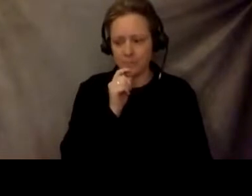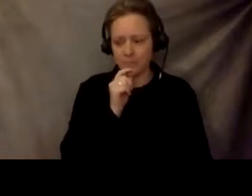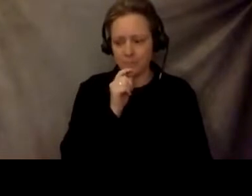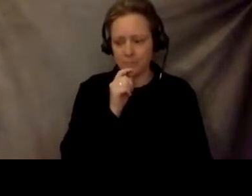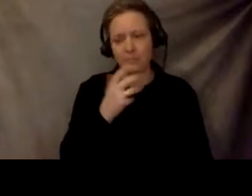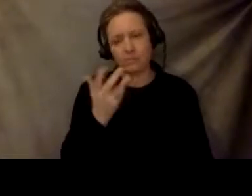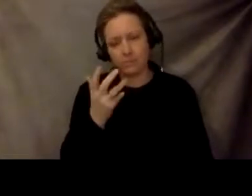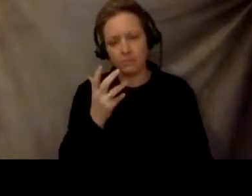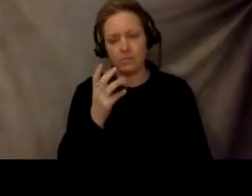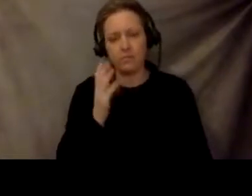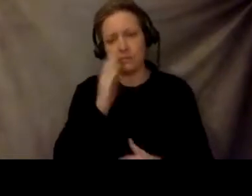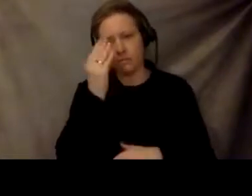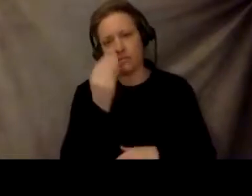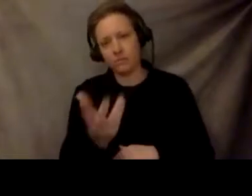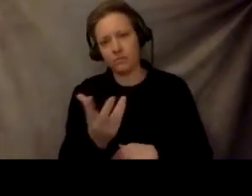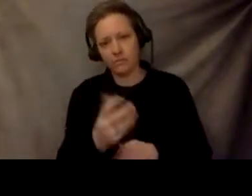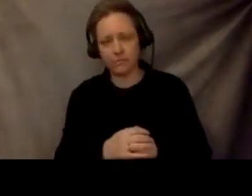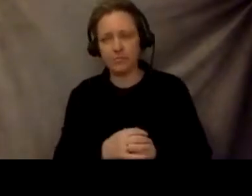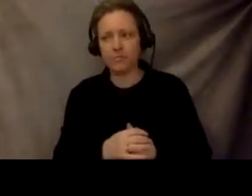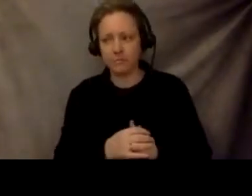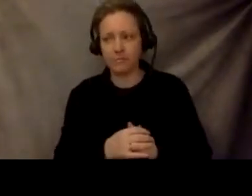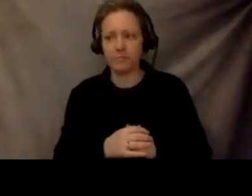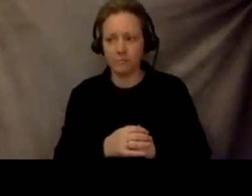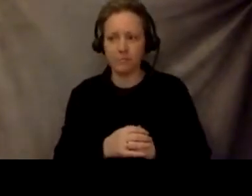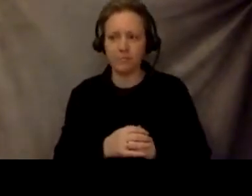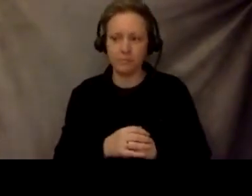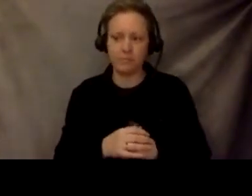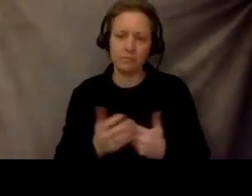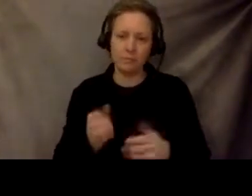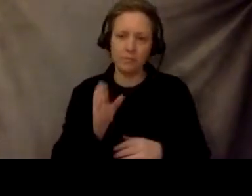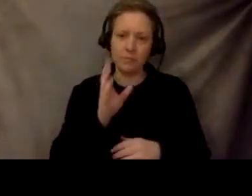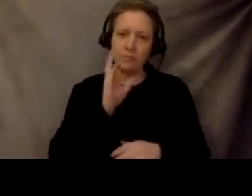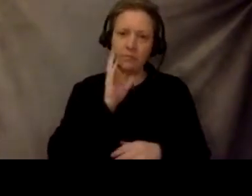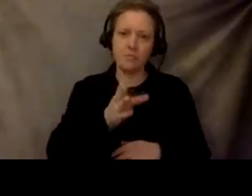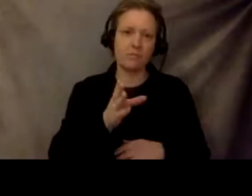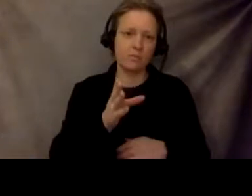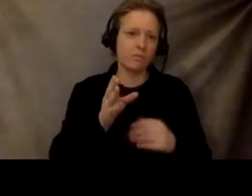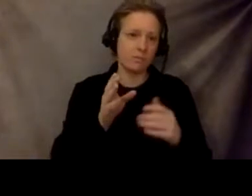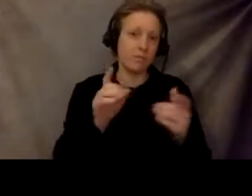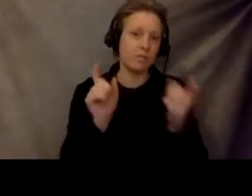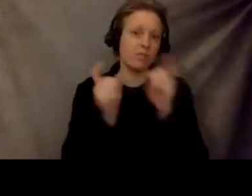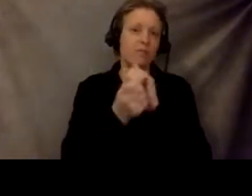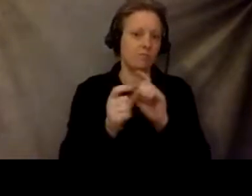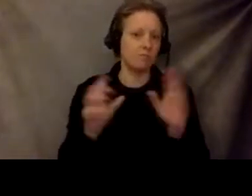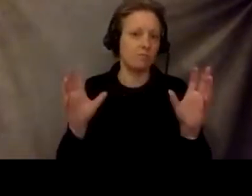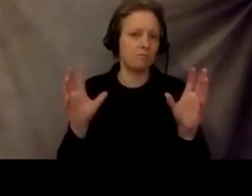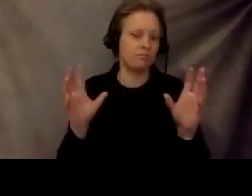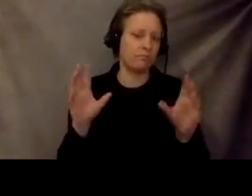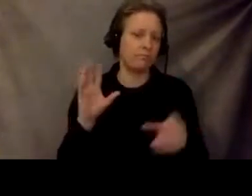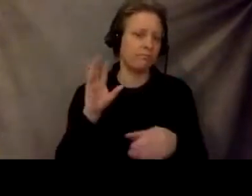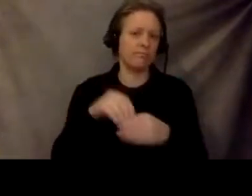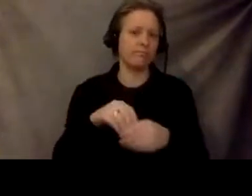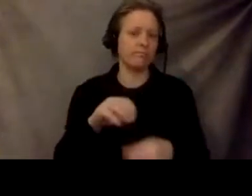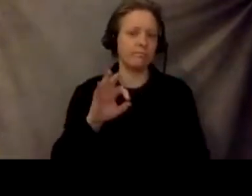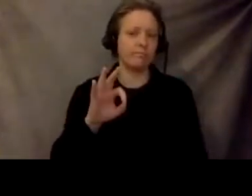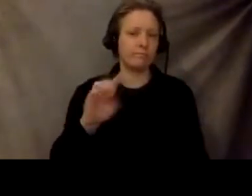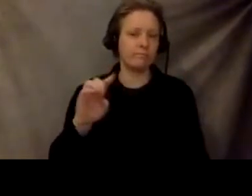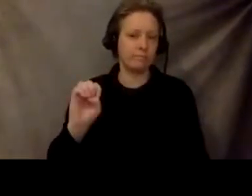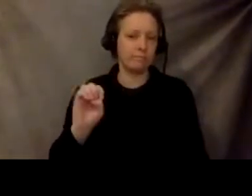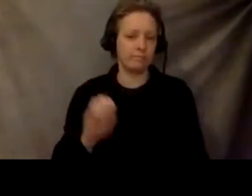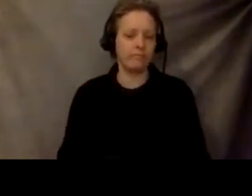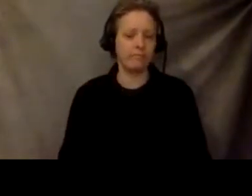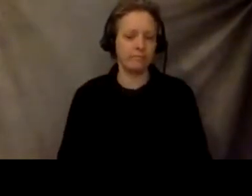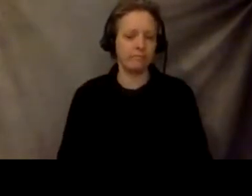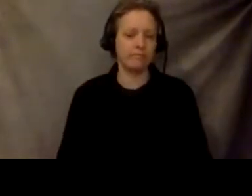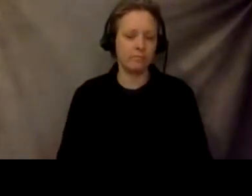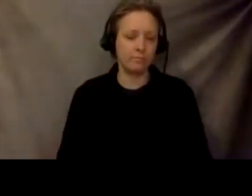not, there's going to be some real changes in total FTE, and the reason for that, and it's going to be downward. We've had the good fortune